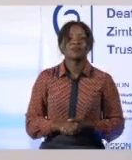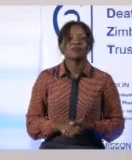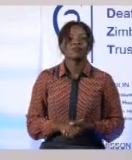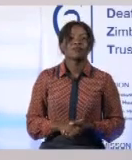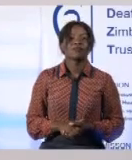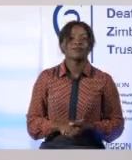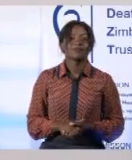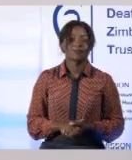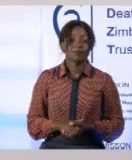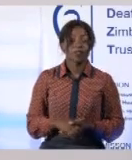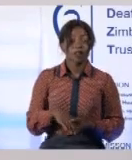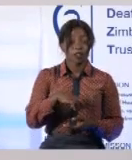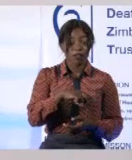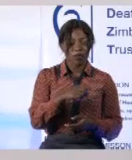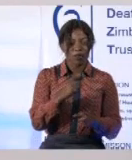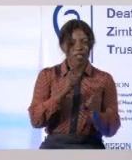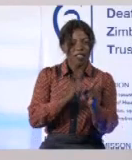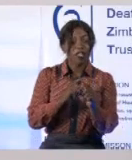At